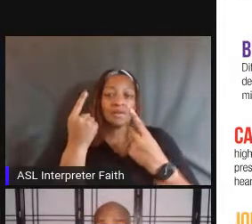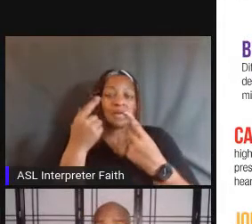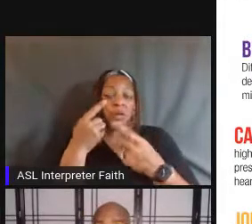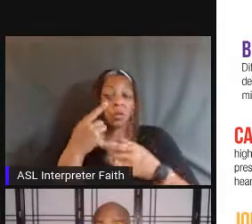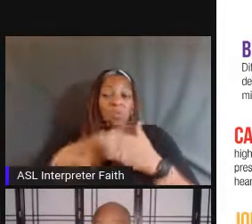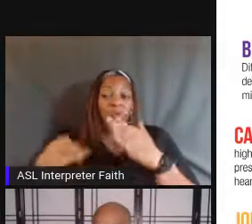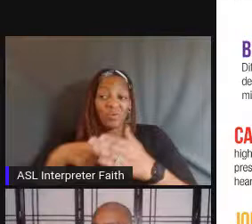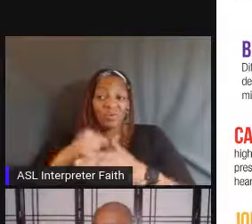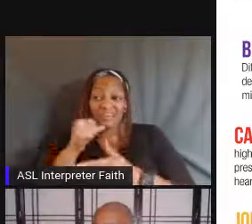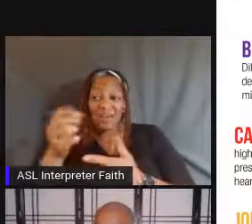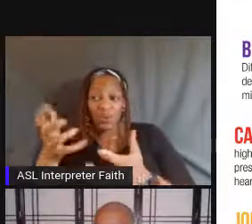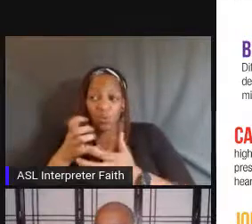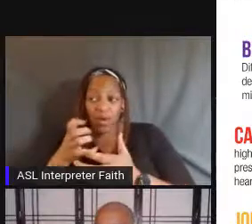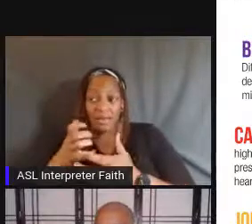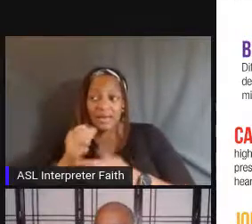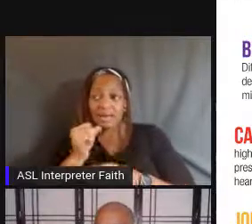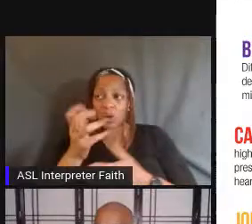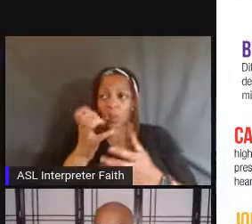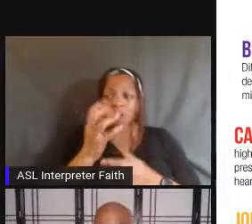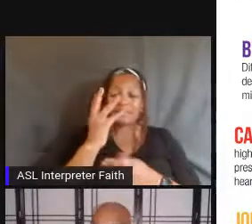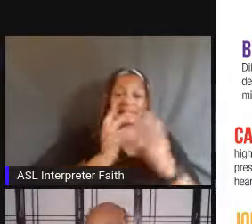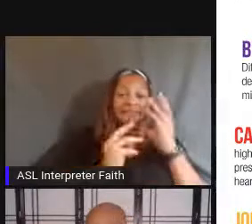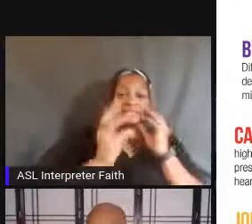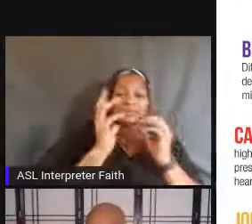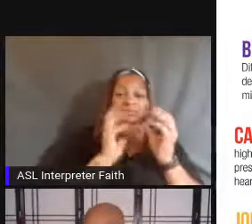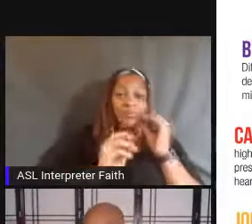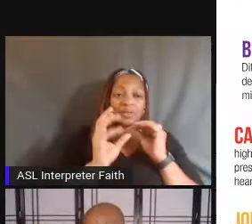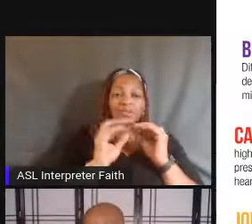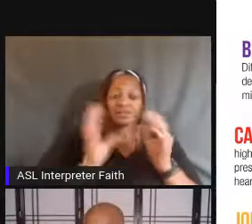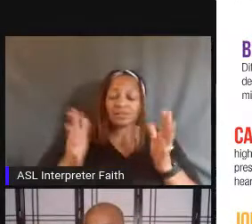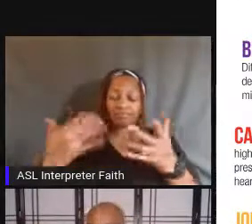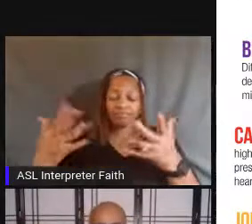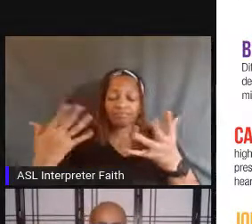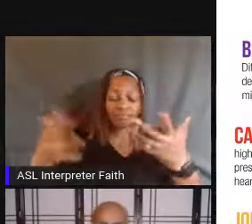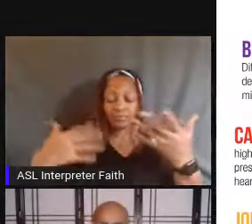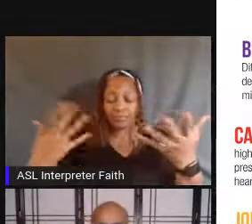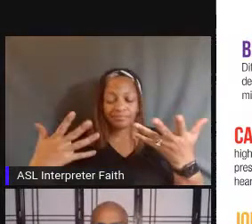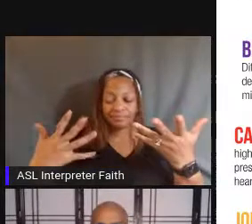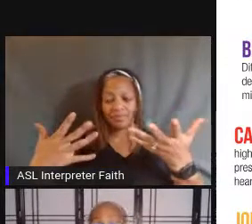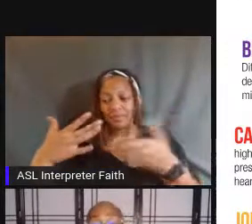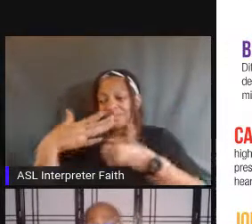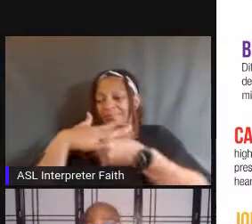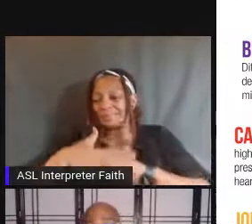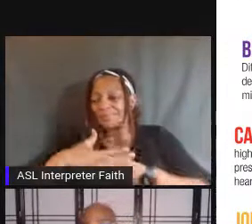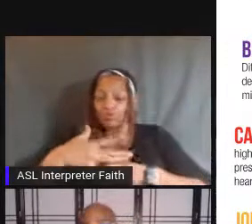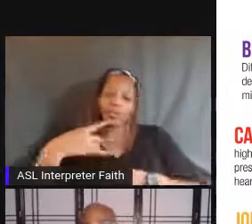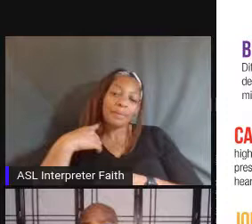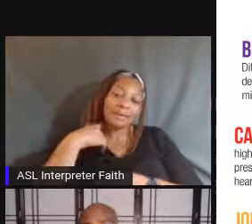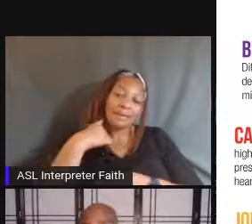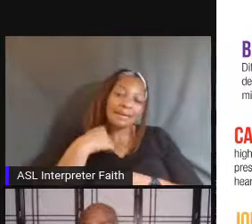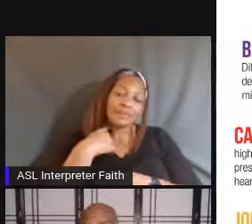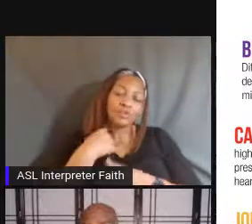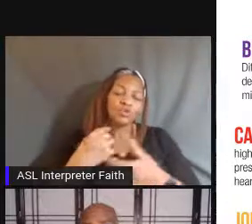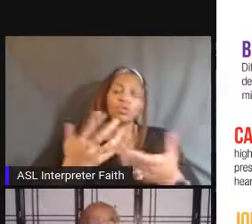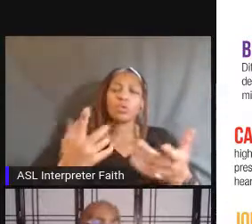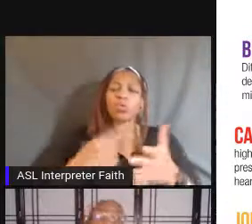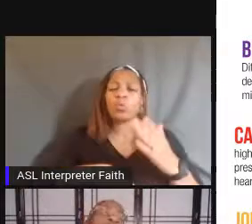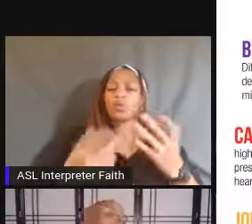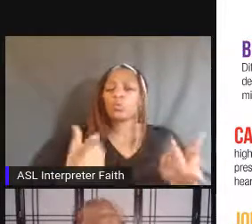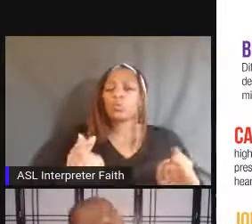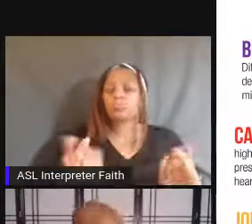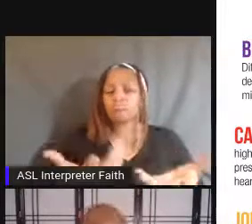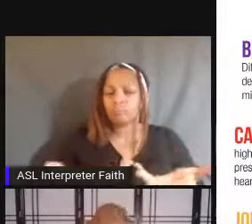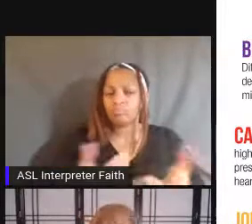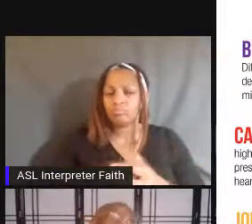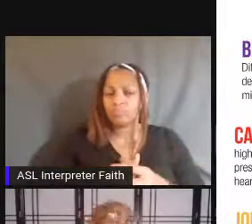want, I don't want to experience whatever tension in my neck, then what do you want? I